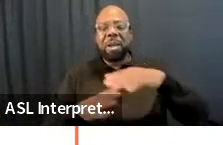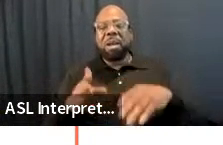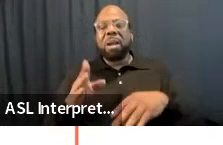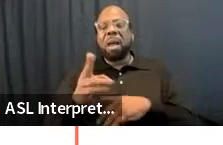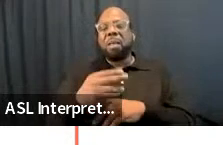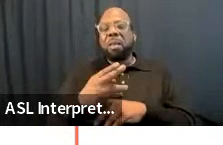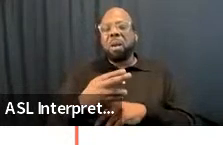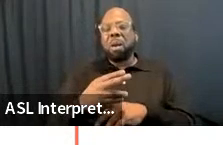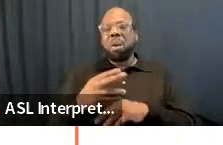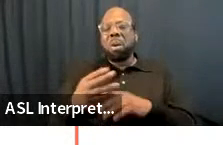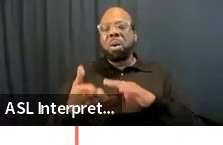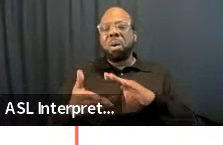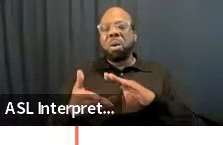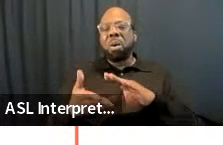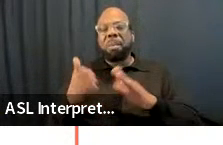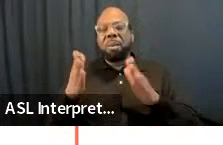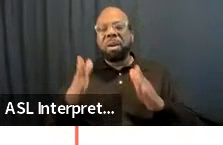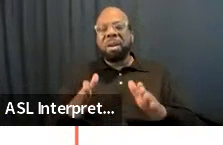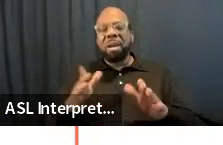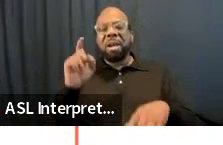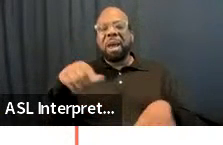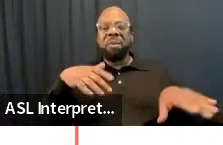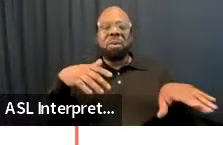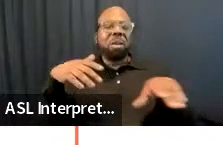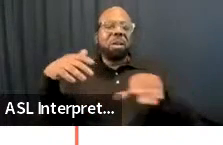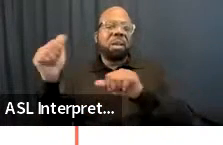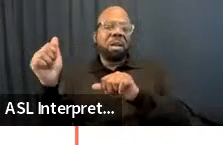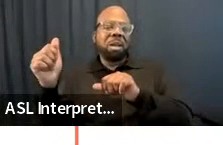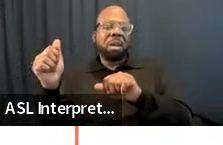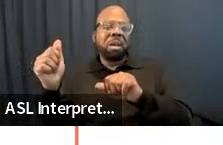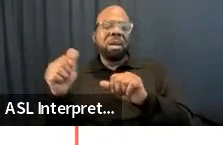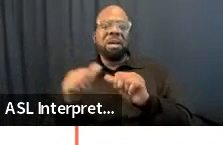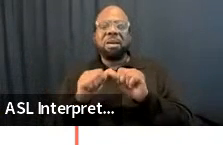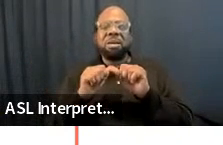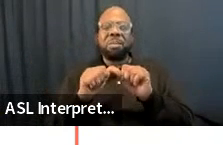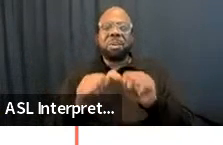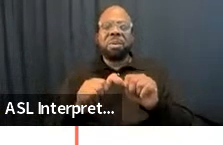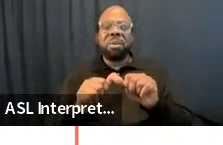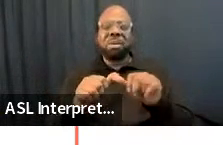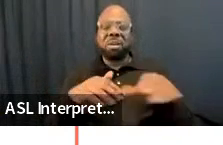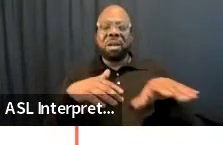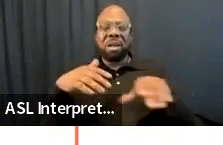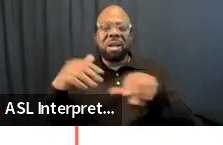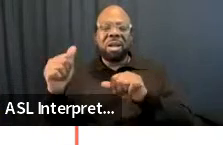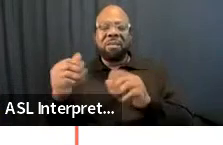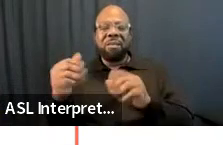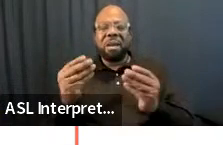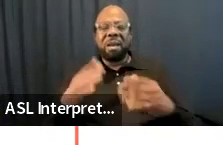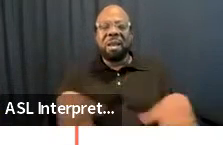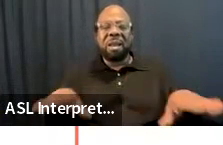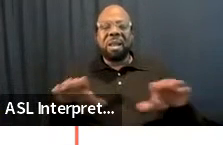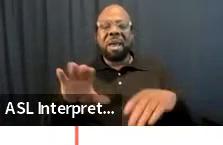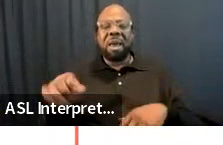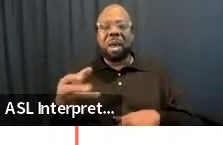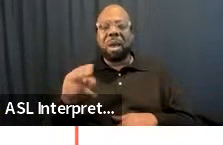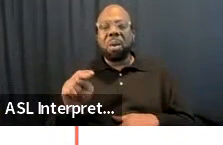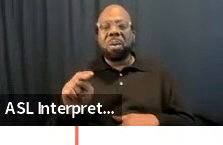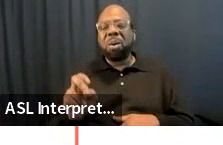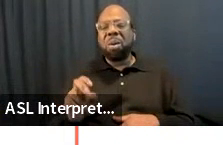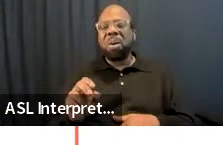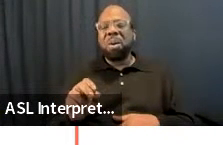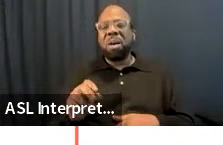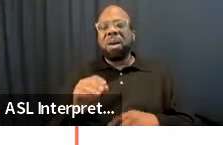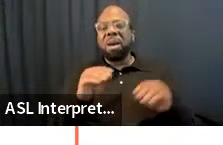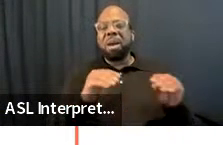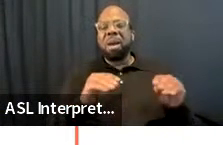just abandon this hotel. He just have to terminate his lease with the landowner and move to somewhere else. It's just